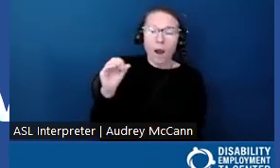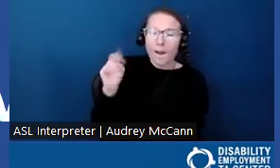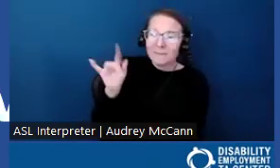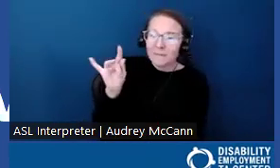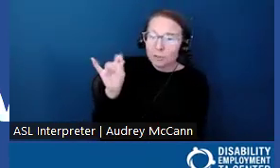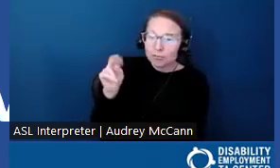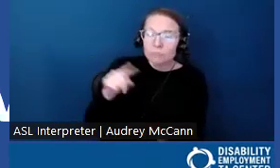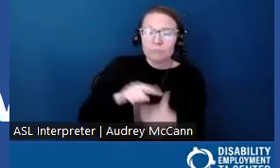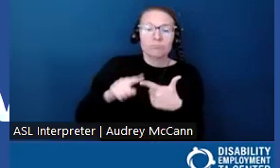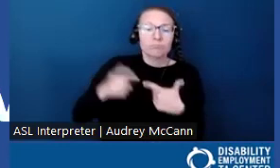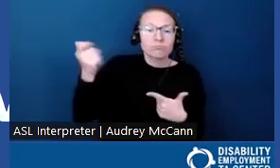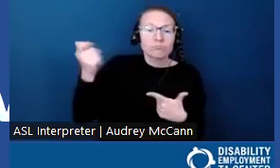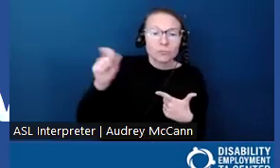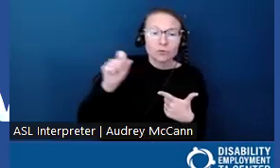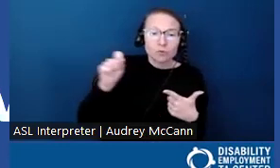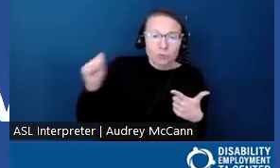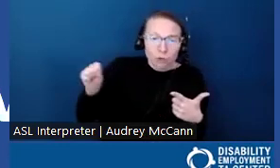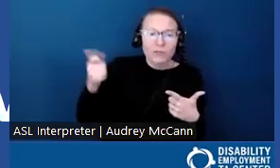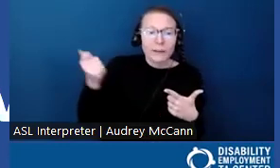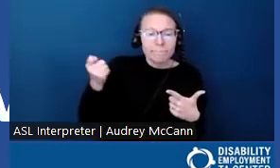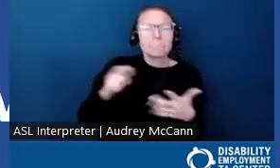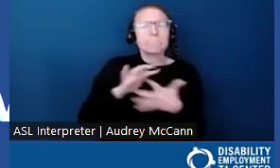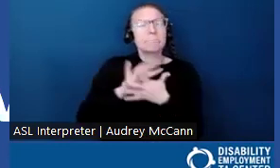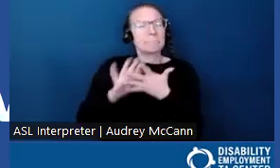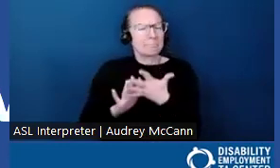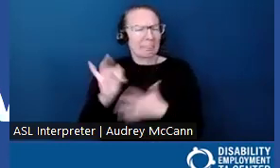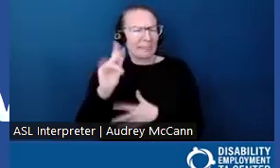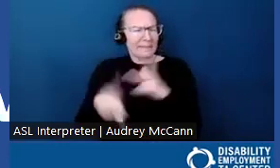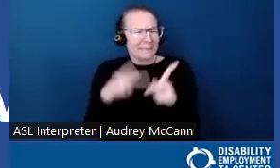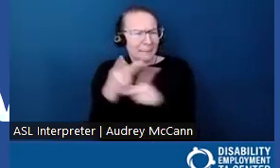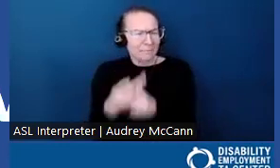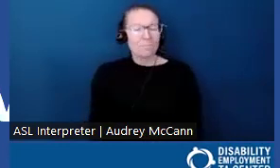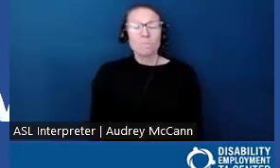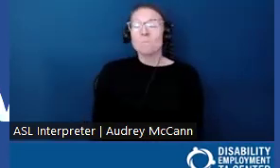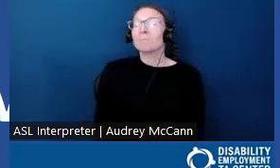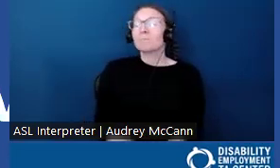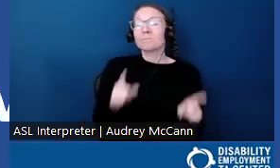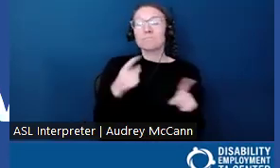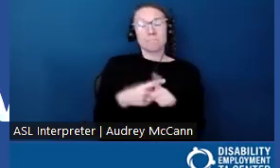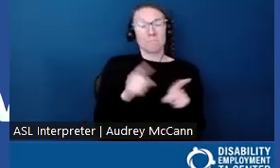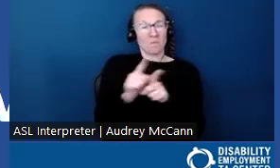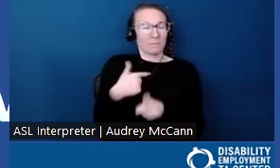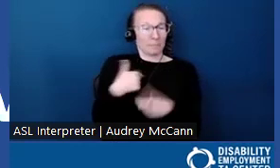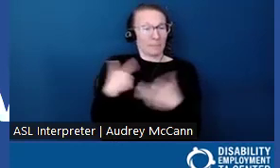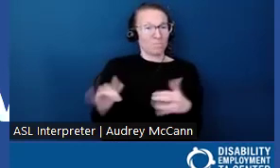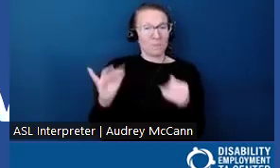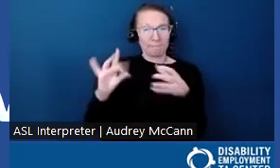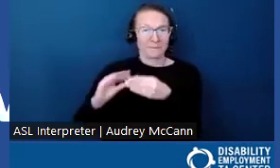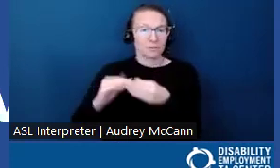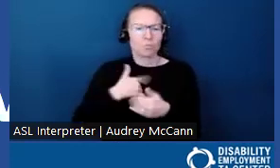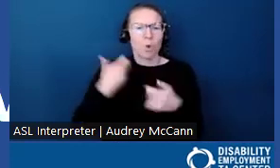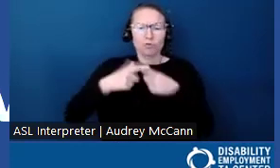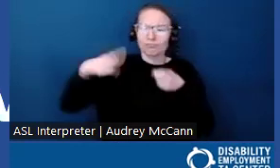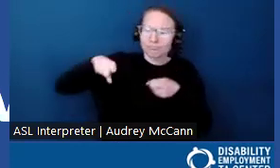things. And then we are also, as I kind of alluded to before, we want to align services